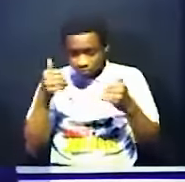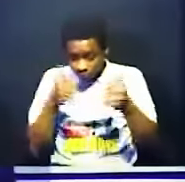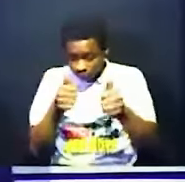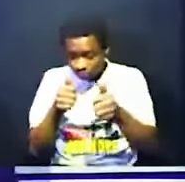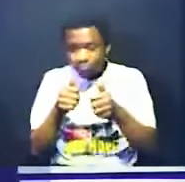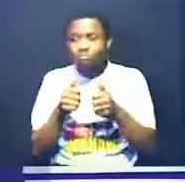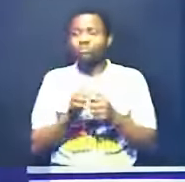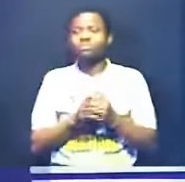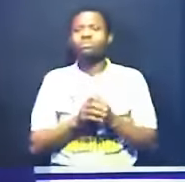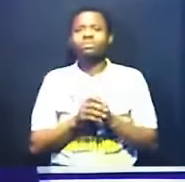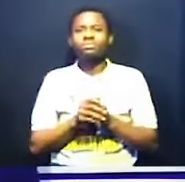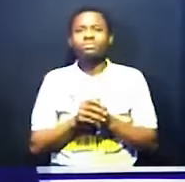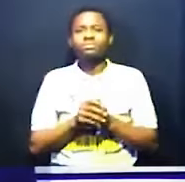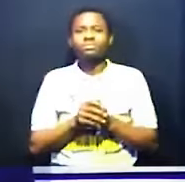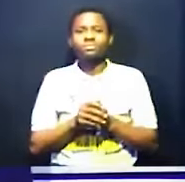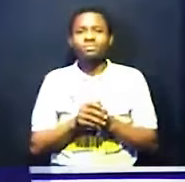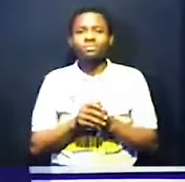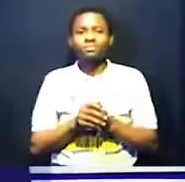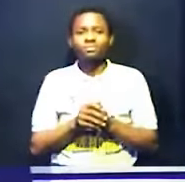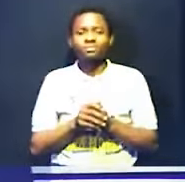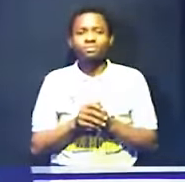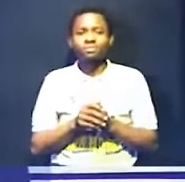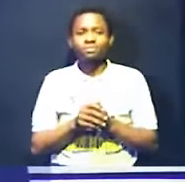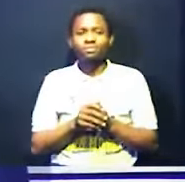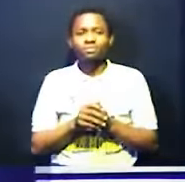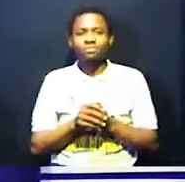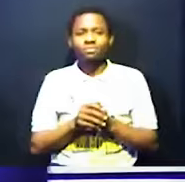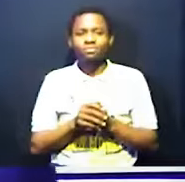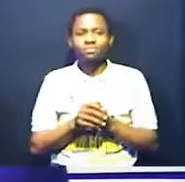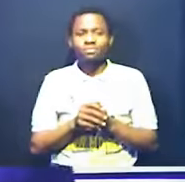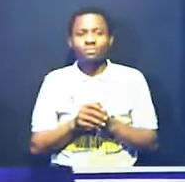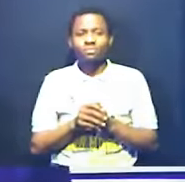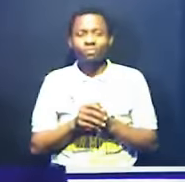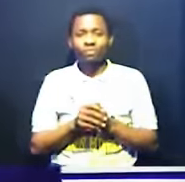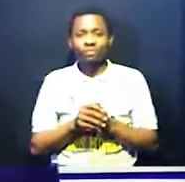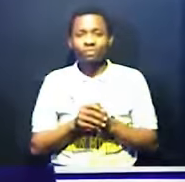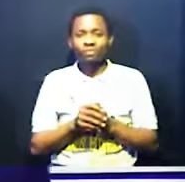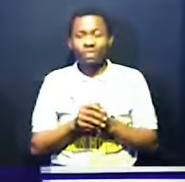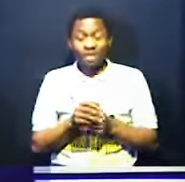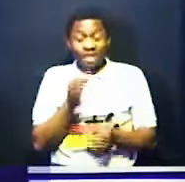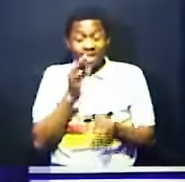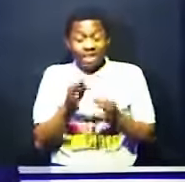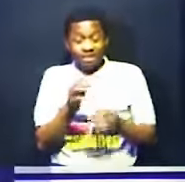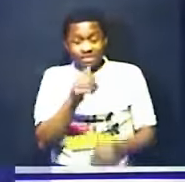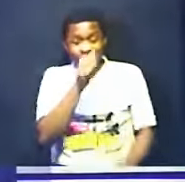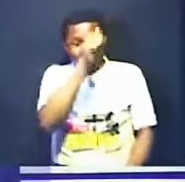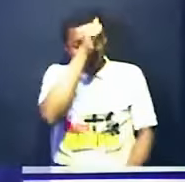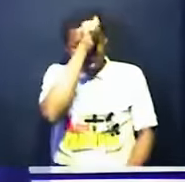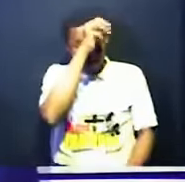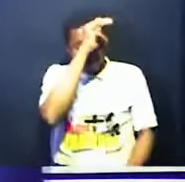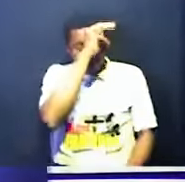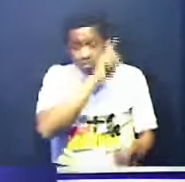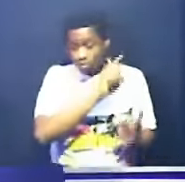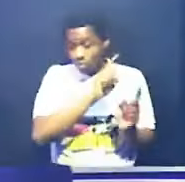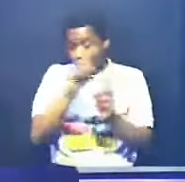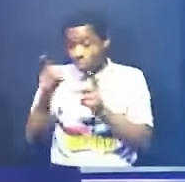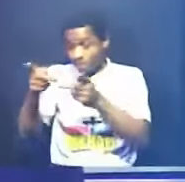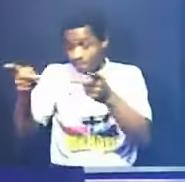If Amnon was going anywhere, Amnon eko baby. Technically, wow,